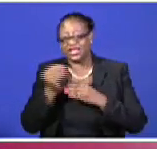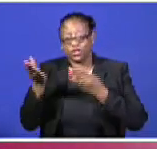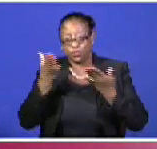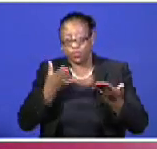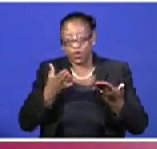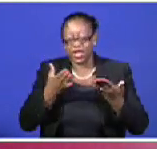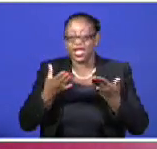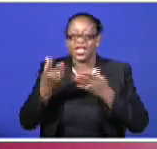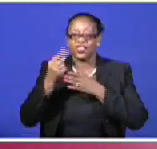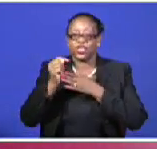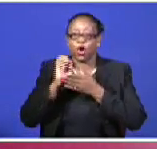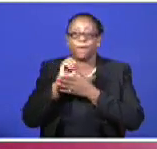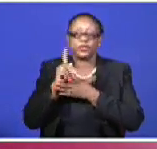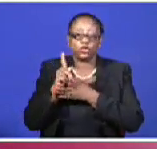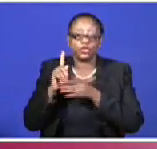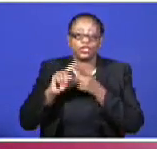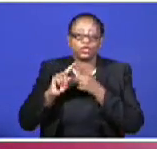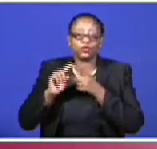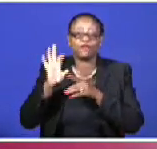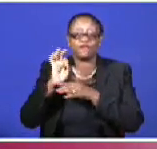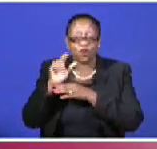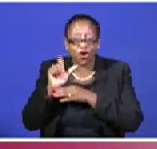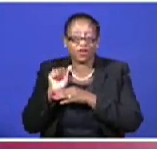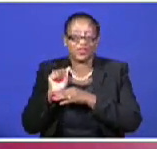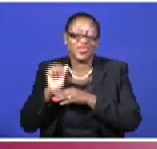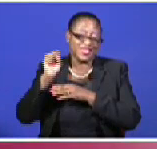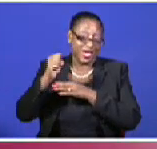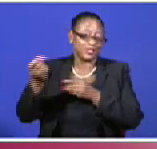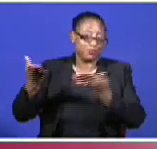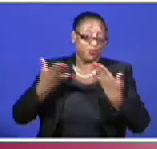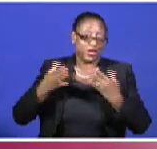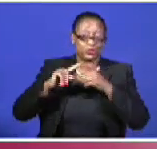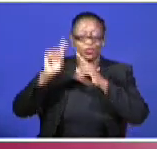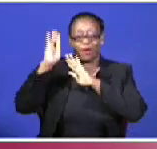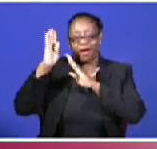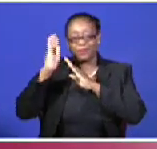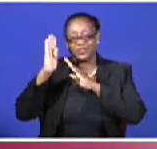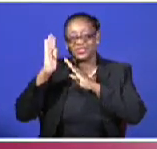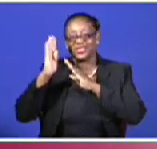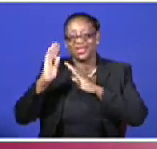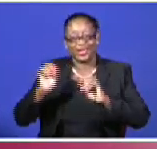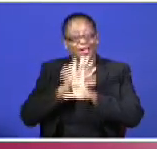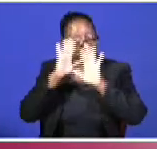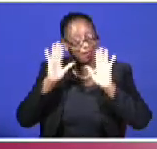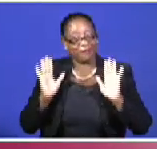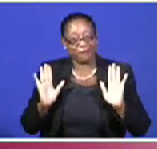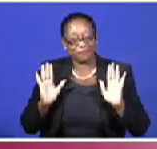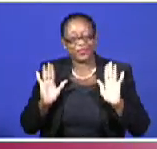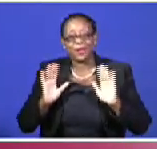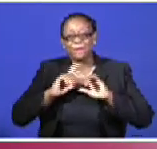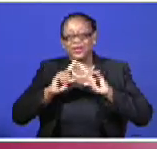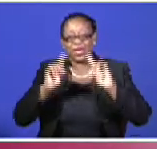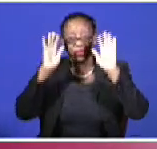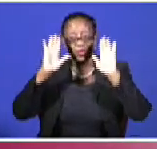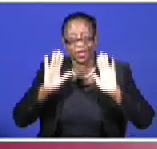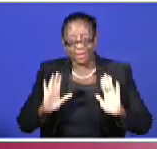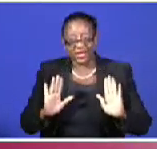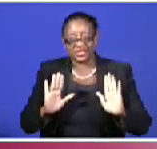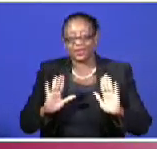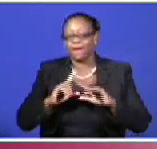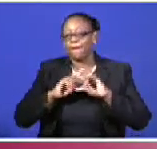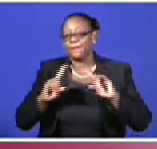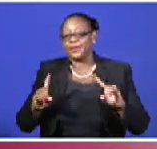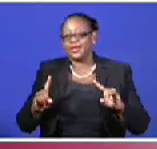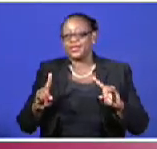to the Central Florida community. I would love to bring that opportunity to the Bahamas. That should be clear. That would be amazing. But